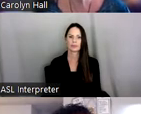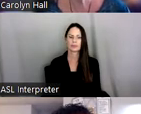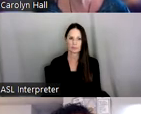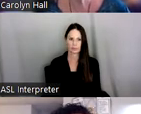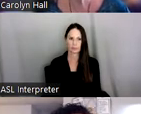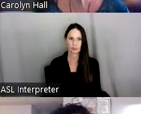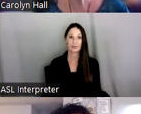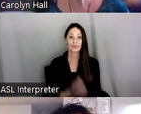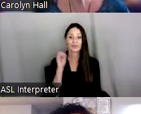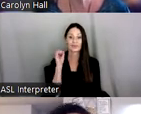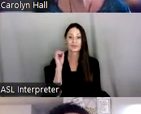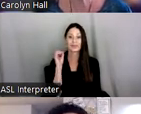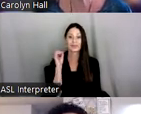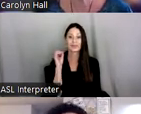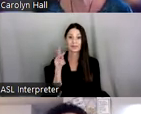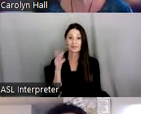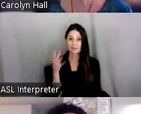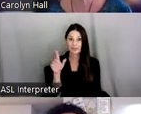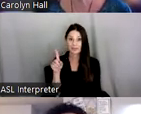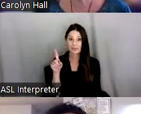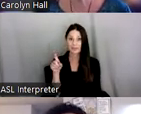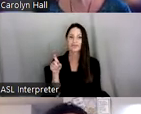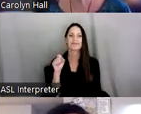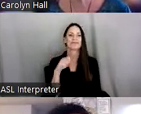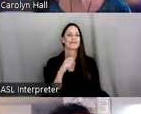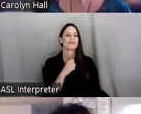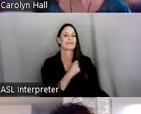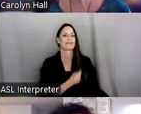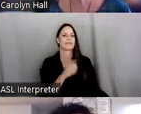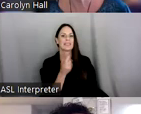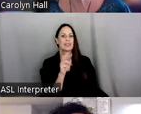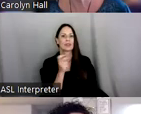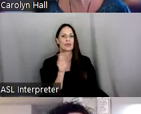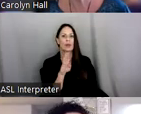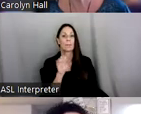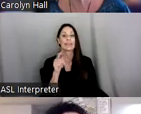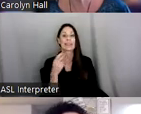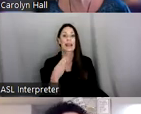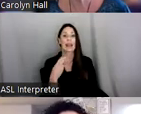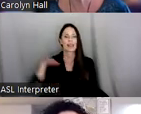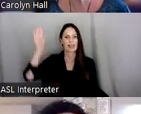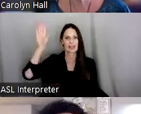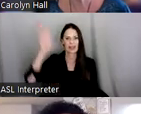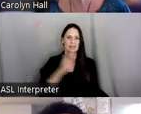Okay, if that's it. Yeah, Sorry, yeah. Dr. Rob, Okay. Seth has his hand up. Sorry.